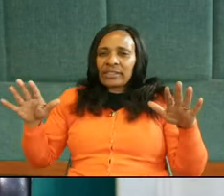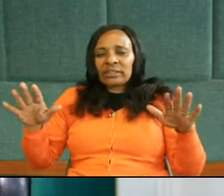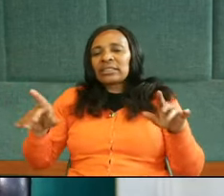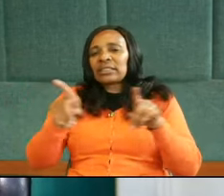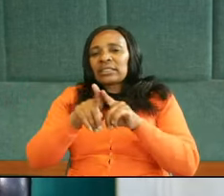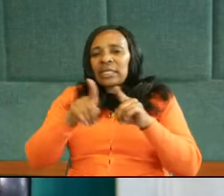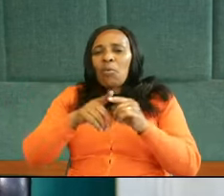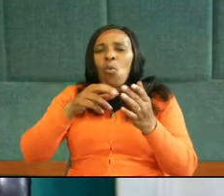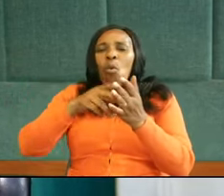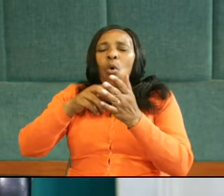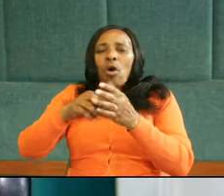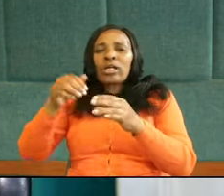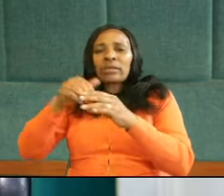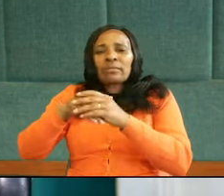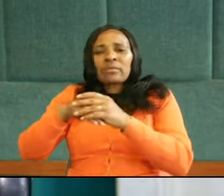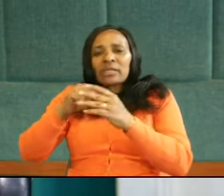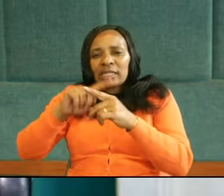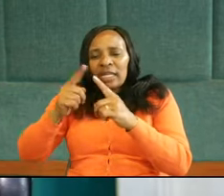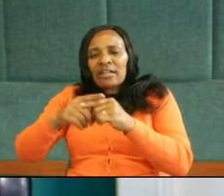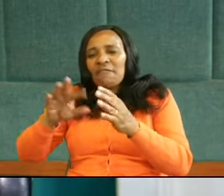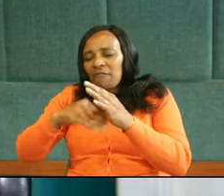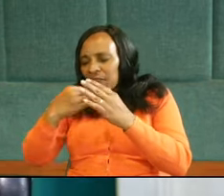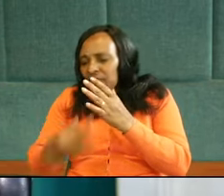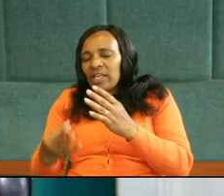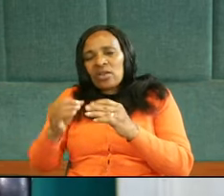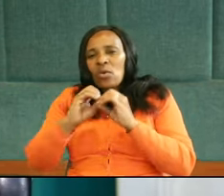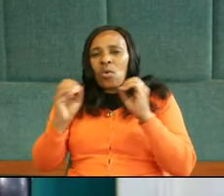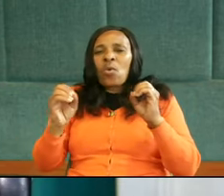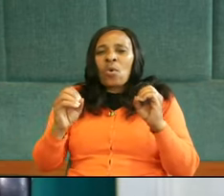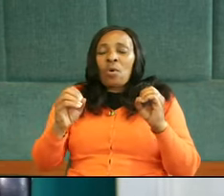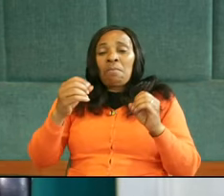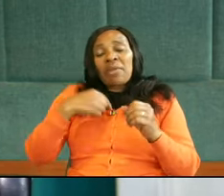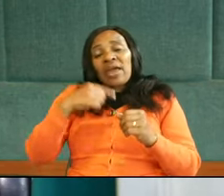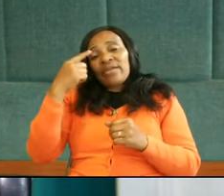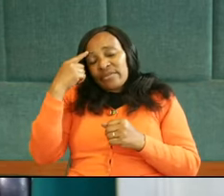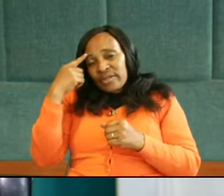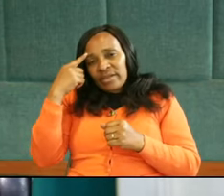They shall walk and not faint. Mm-hmm. I think that